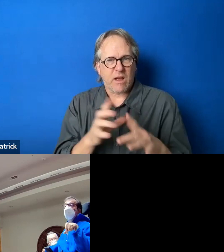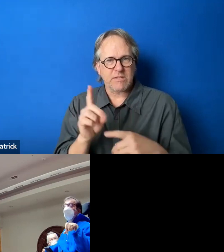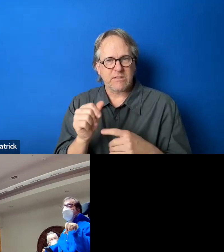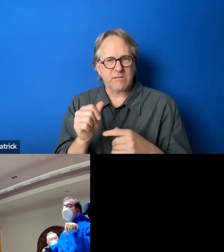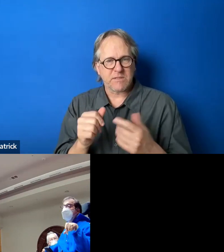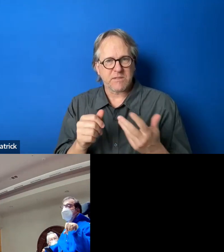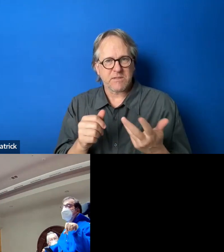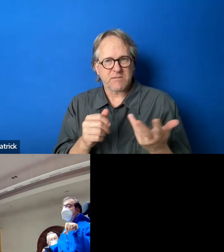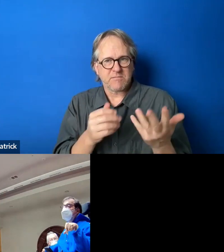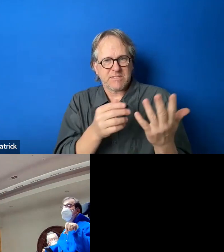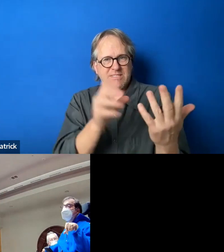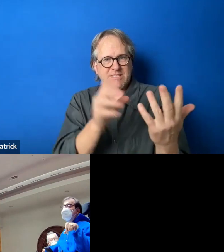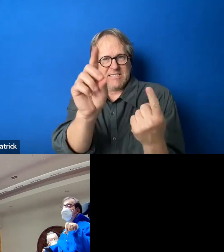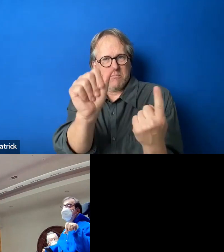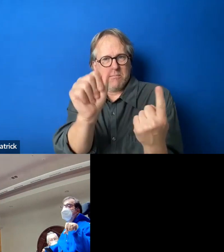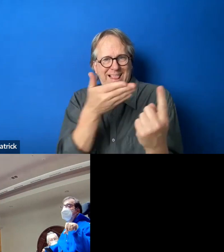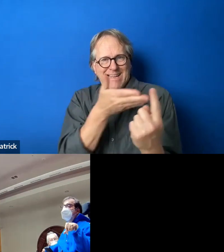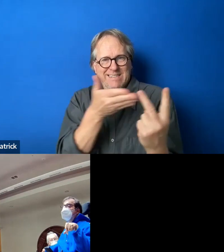really.